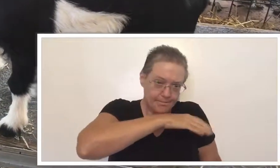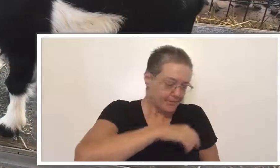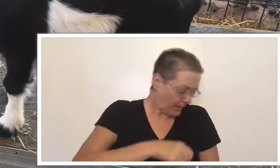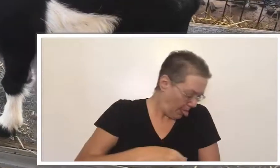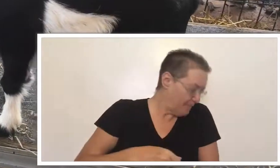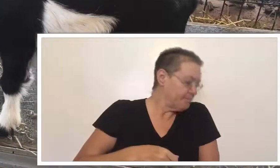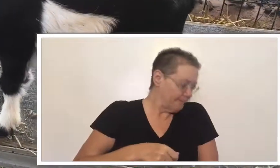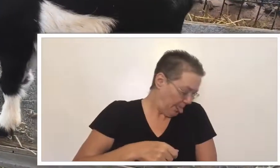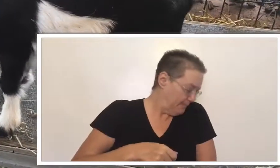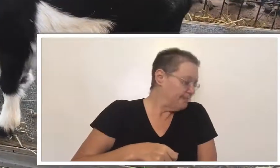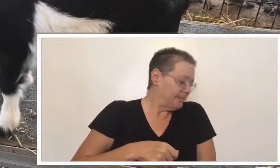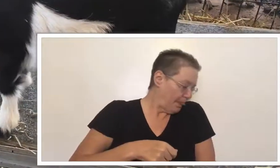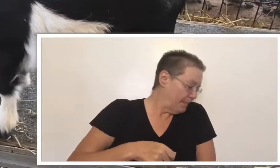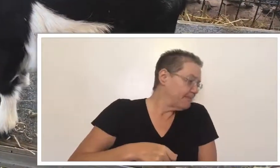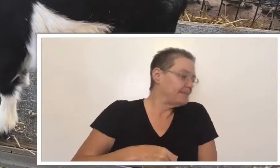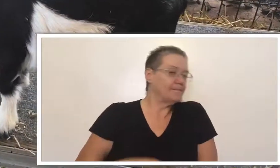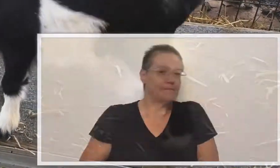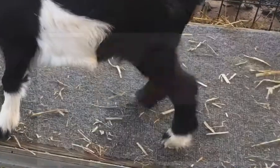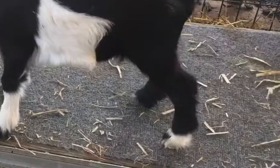lick.